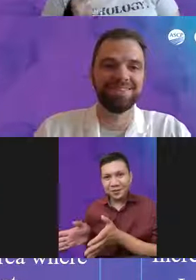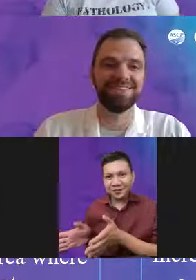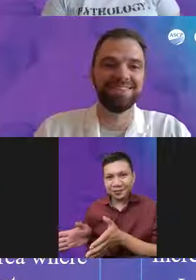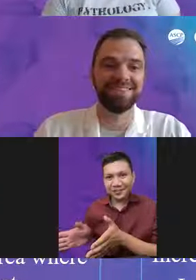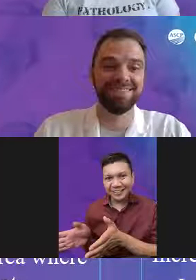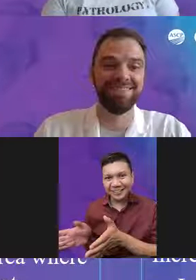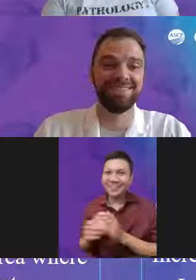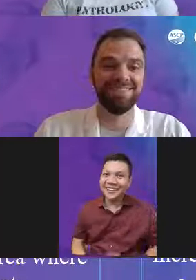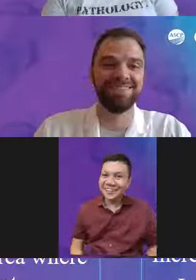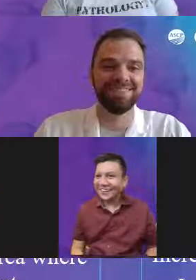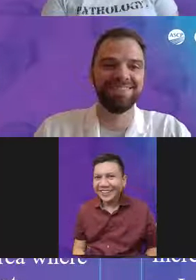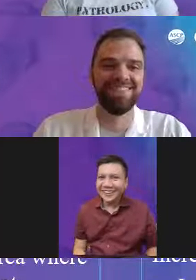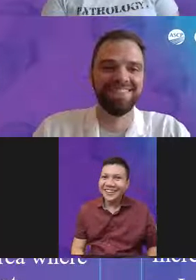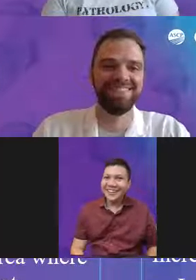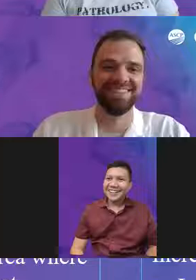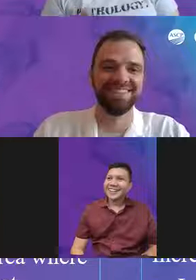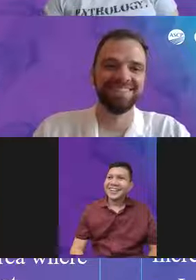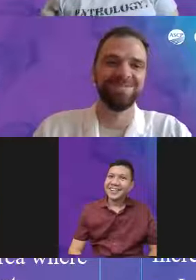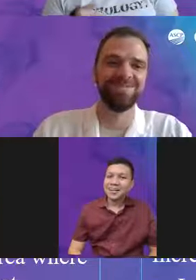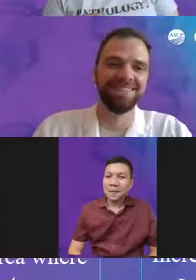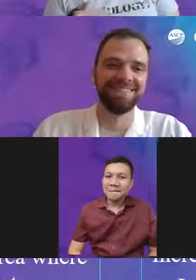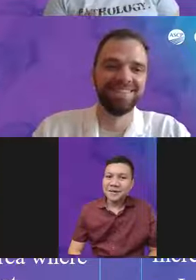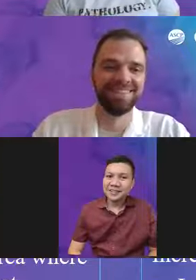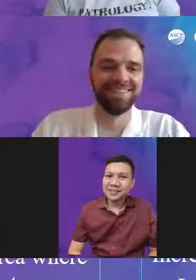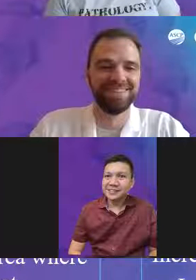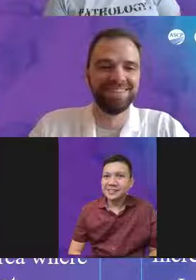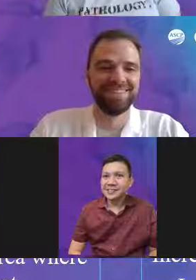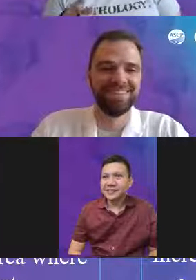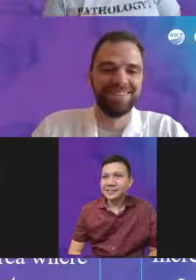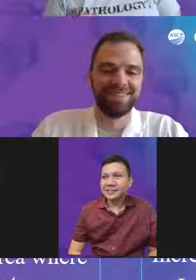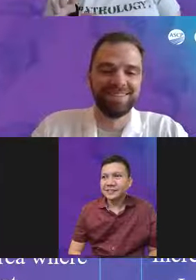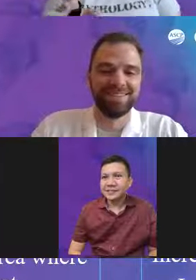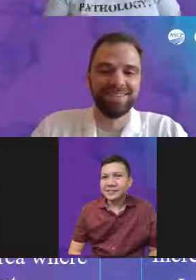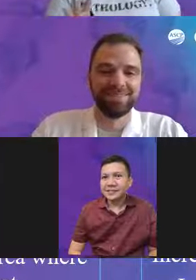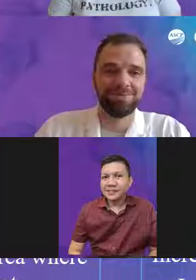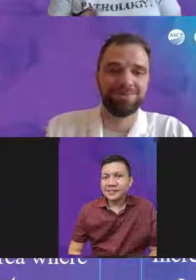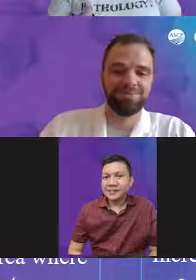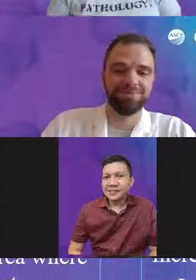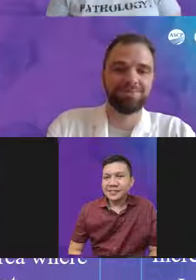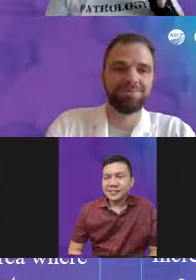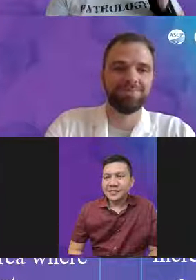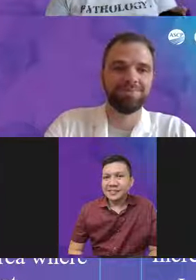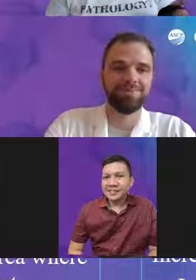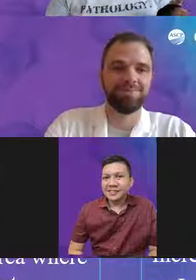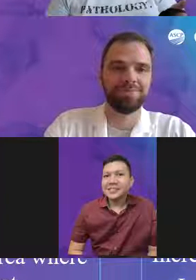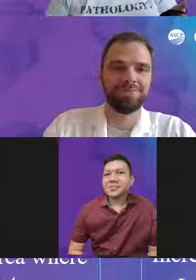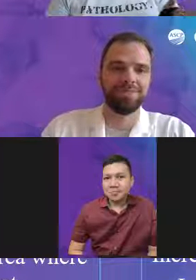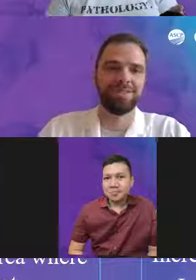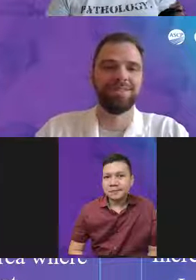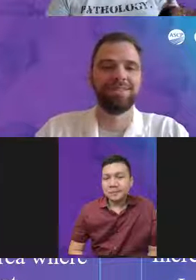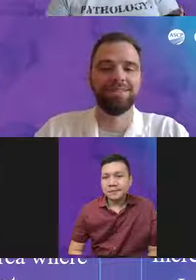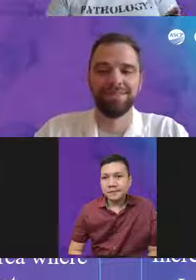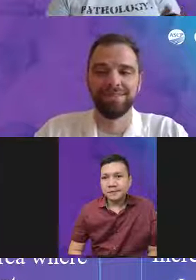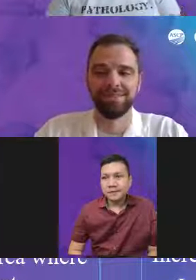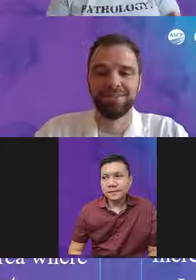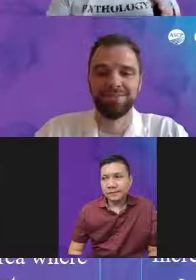You know what you're about to see. It really is. And so if you can't correlate what the picture looks like with what you saw